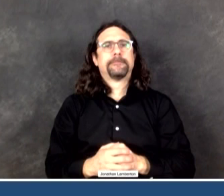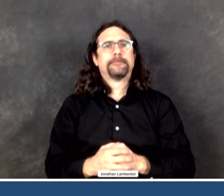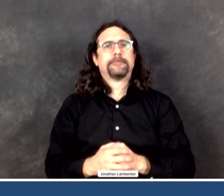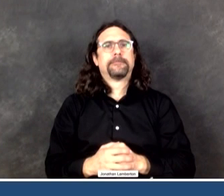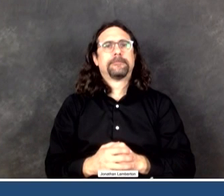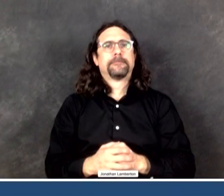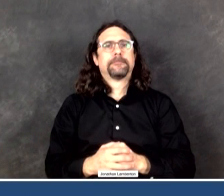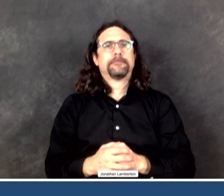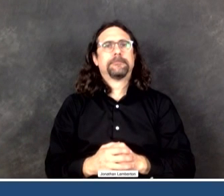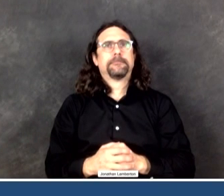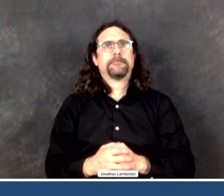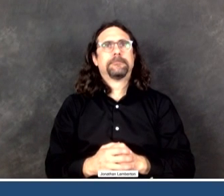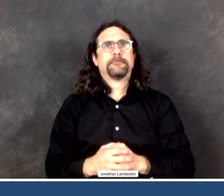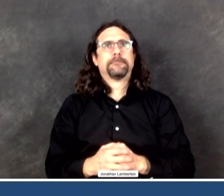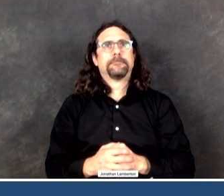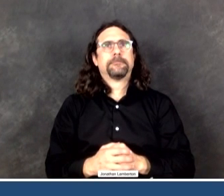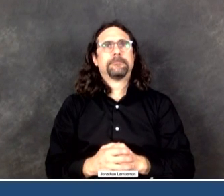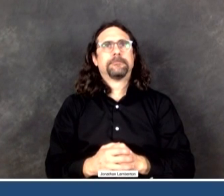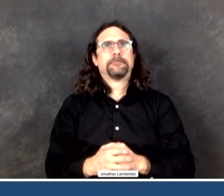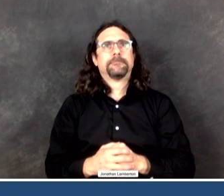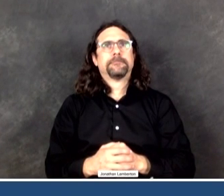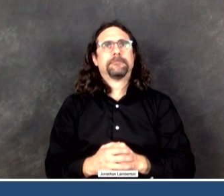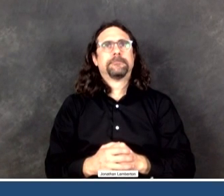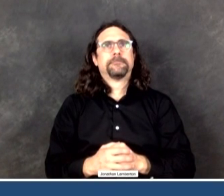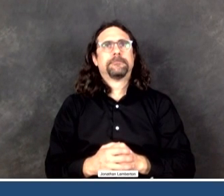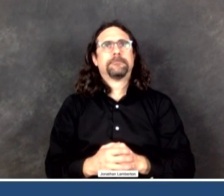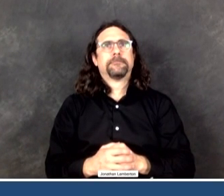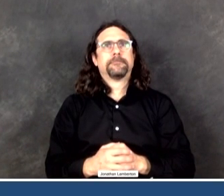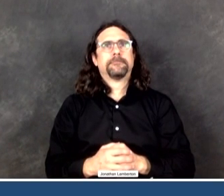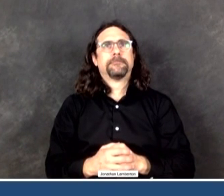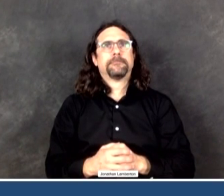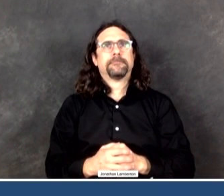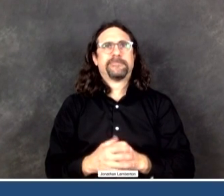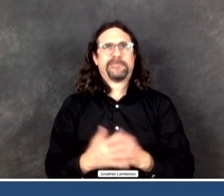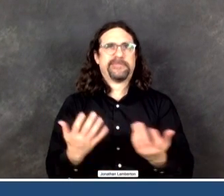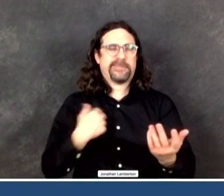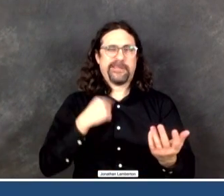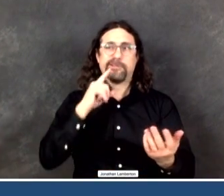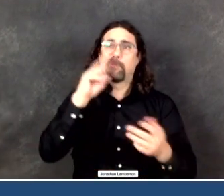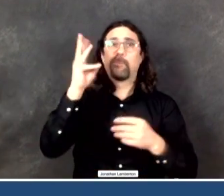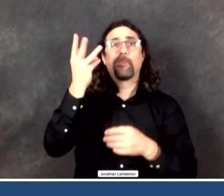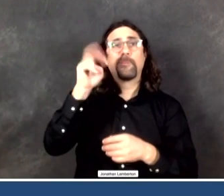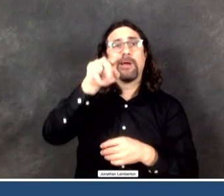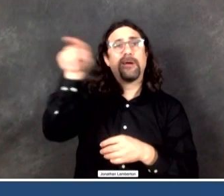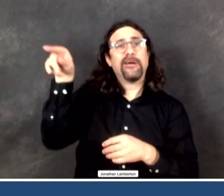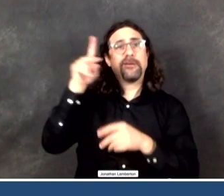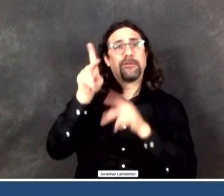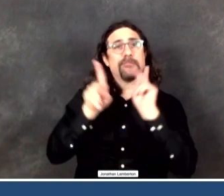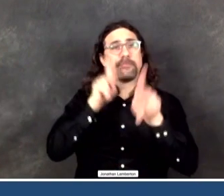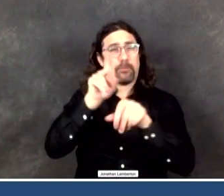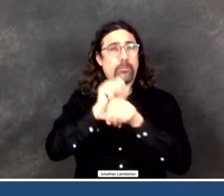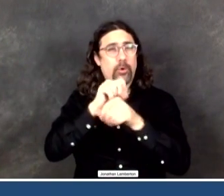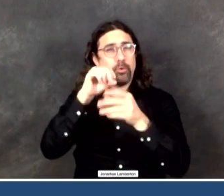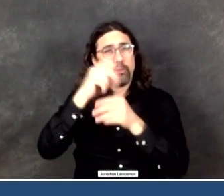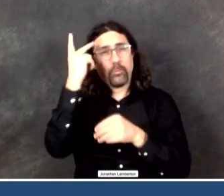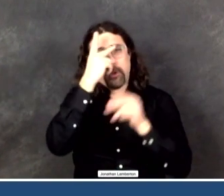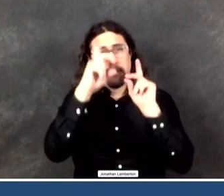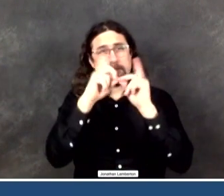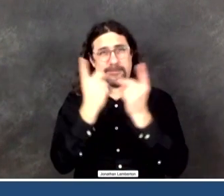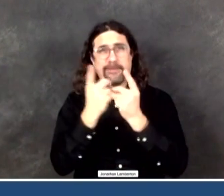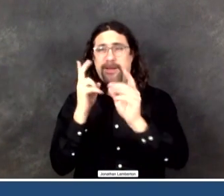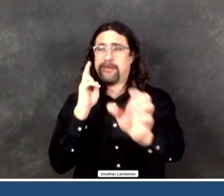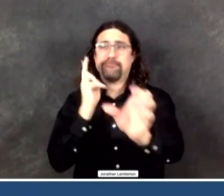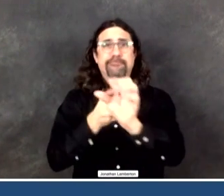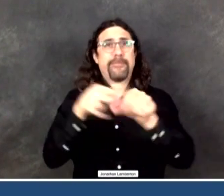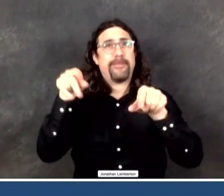when they took their jobs, but they have been adapting and doing a hell of a job helping to ensure that our parks are safe for everyone. So thank